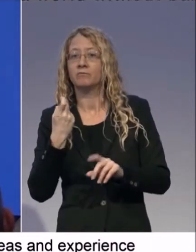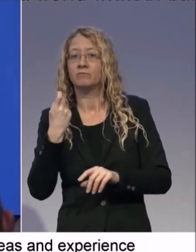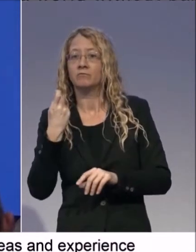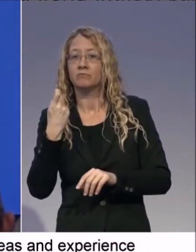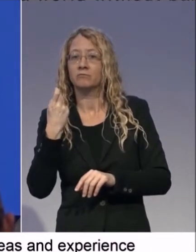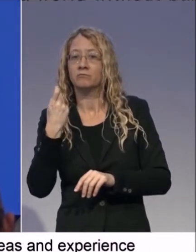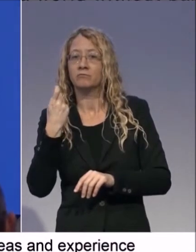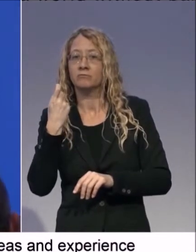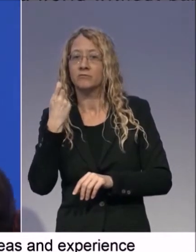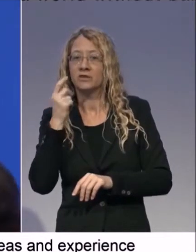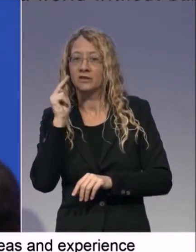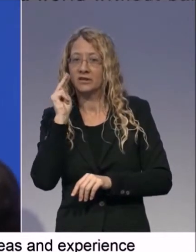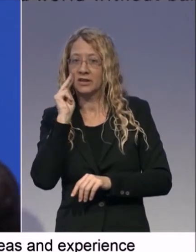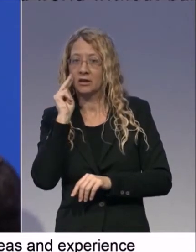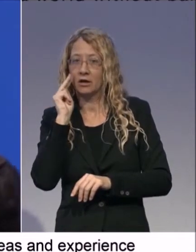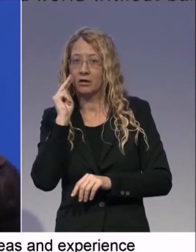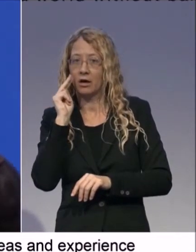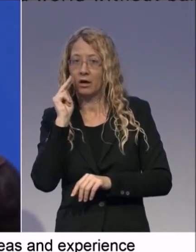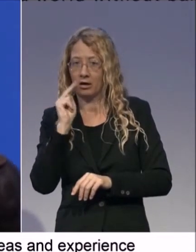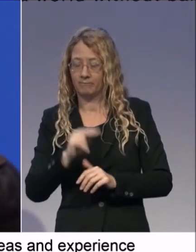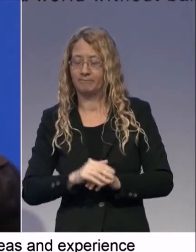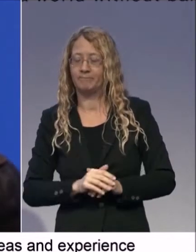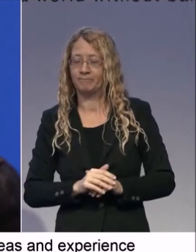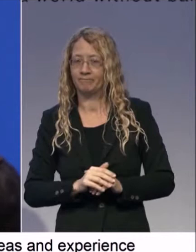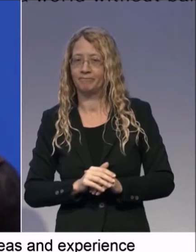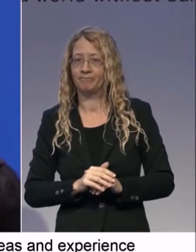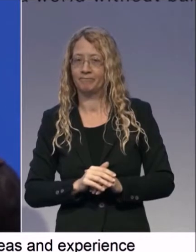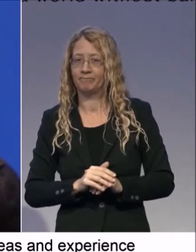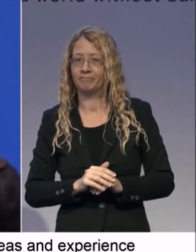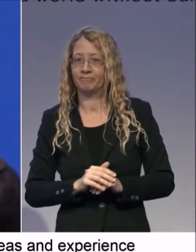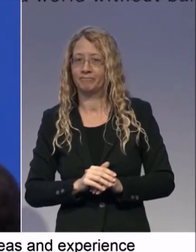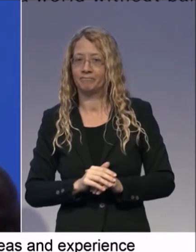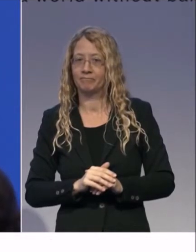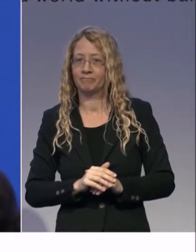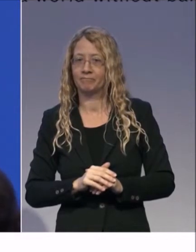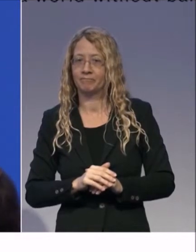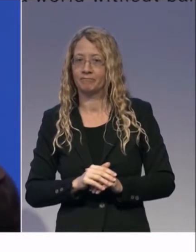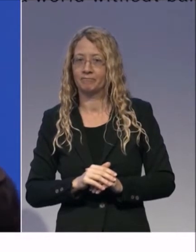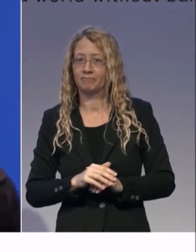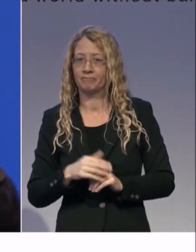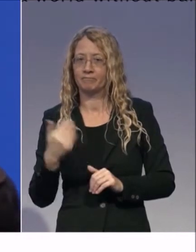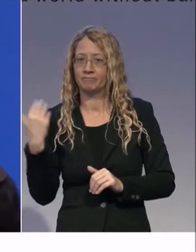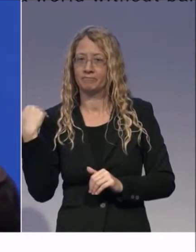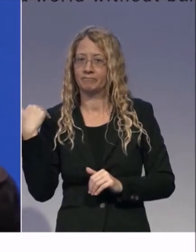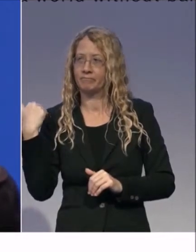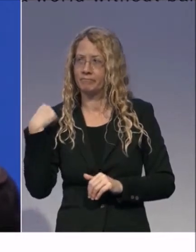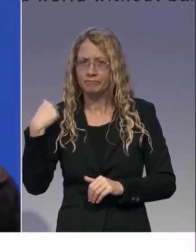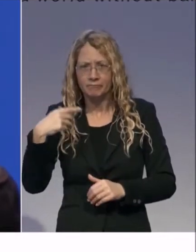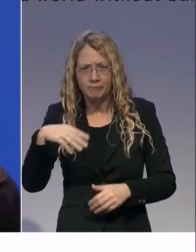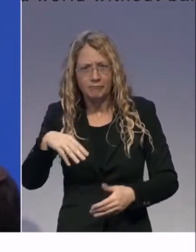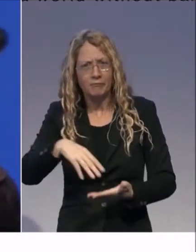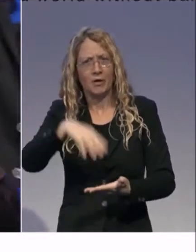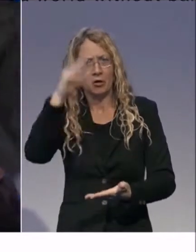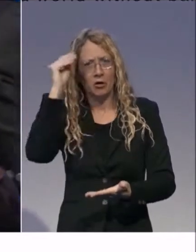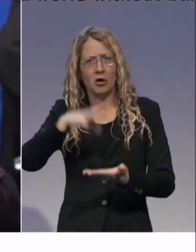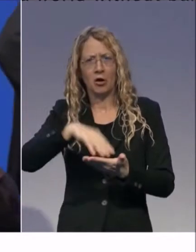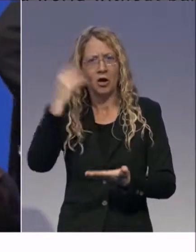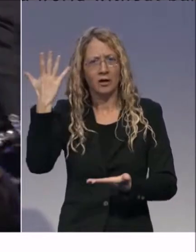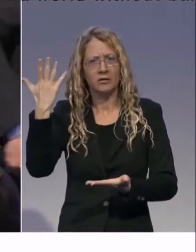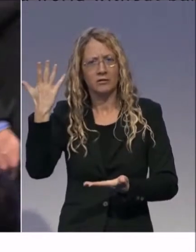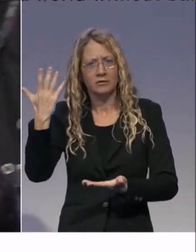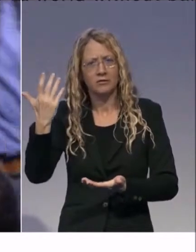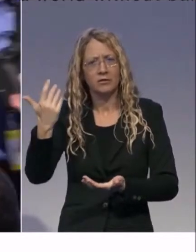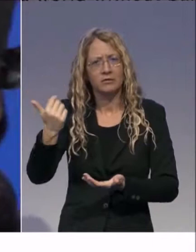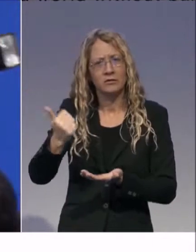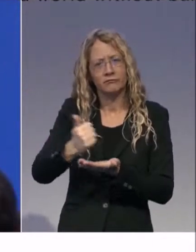I trained as a pharmacist to start with. Then later I went into public health. And that was because I identified a gap when I